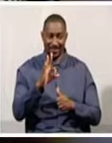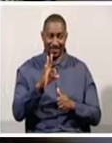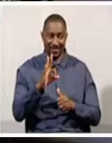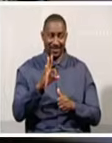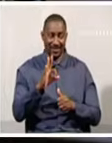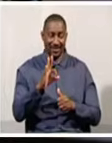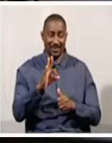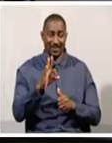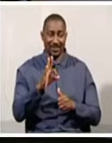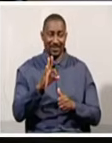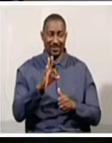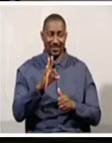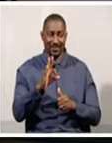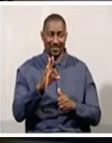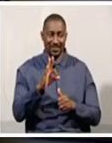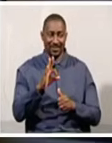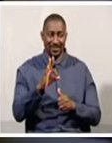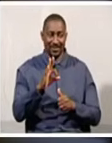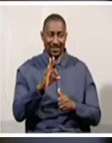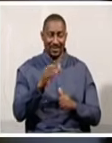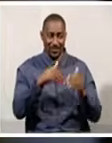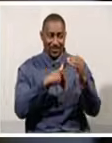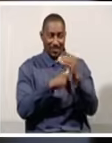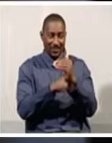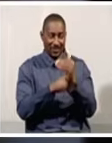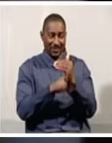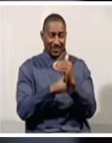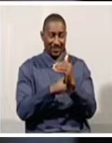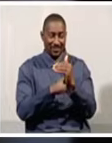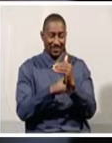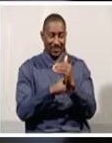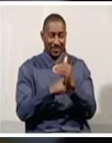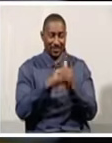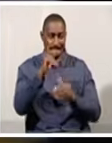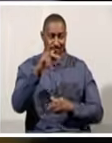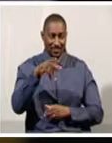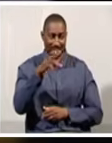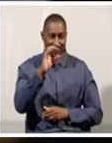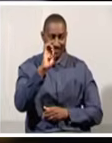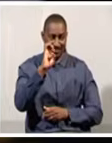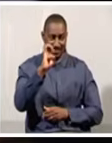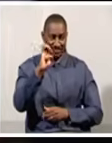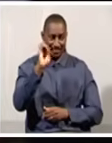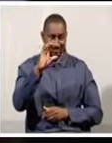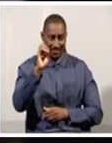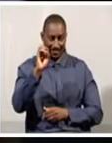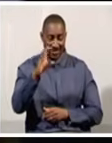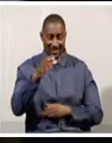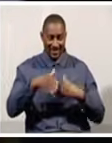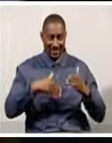And shortly after that, when I finished my program, then I received invitation from Dr. Hengari. And the invitation said that the